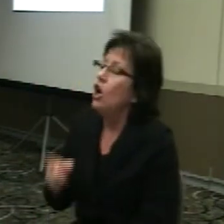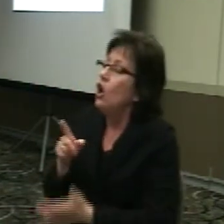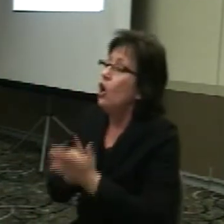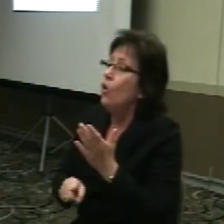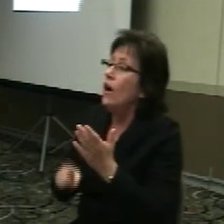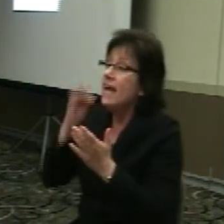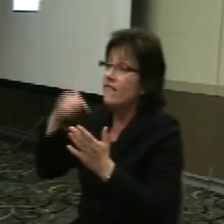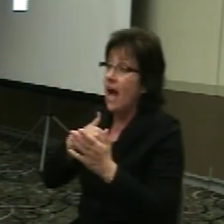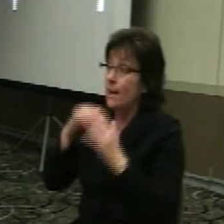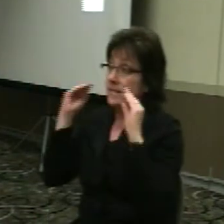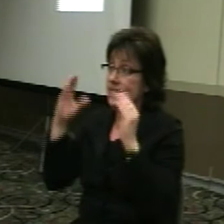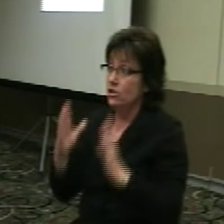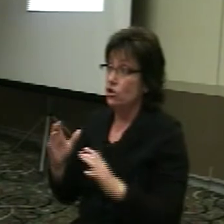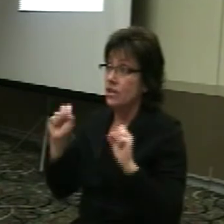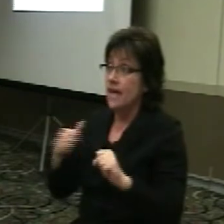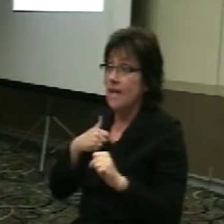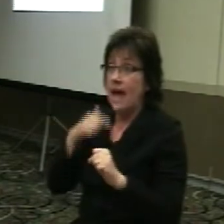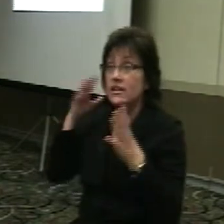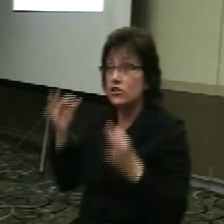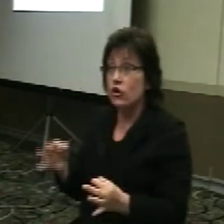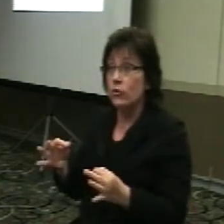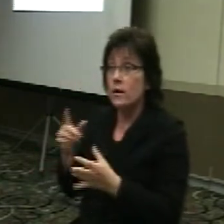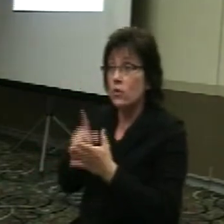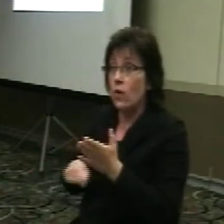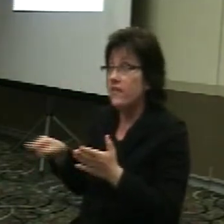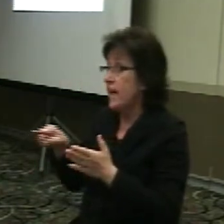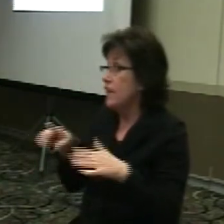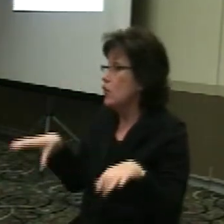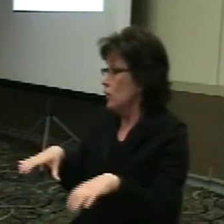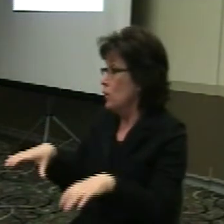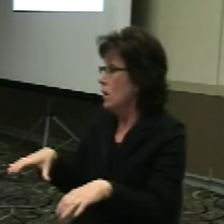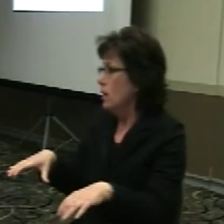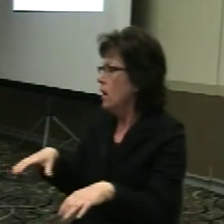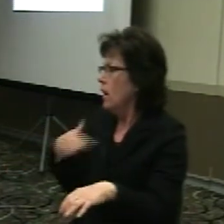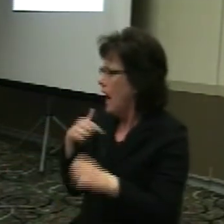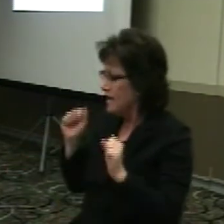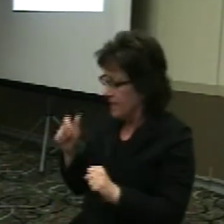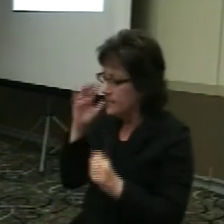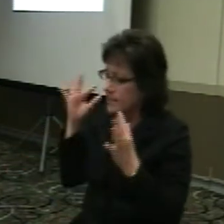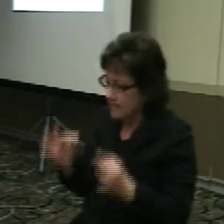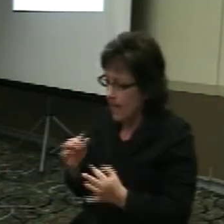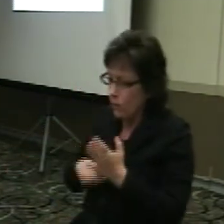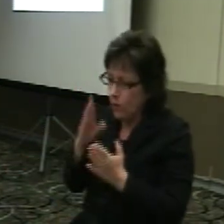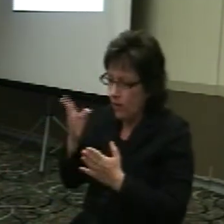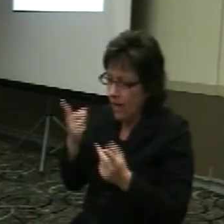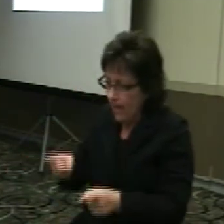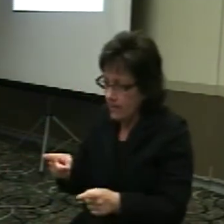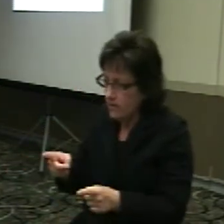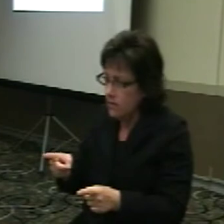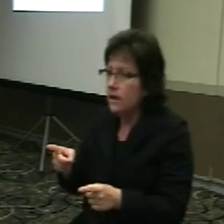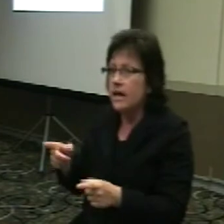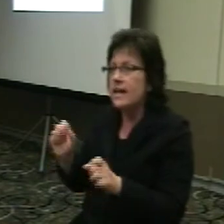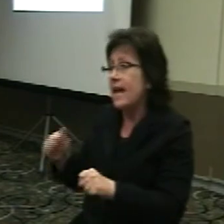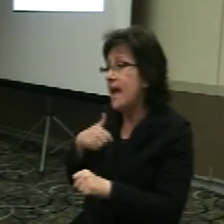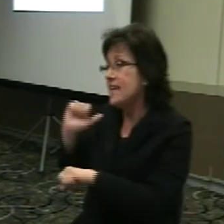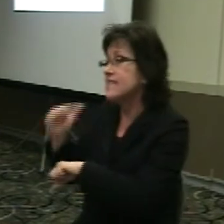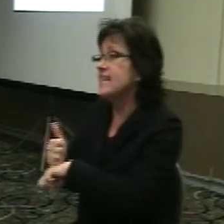If I'm the teacher, can I determine what they do? I can decide what's going to happen. Can I set him up?